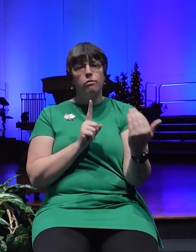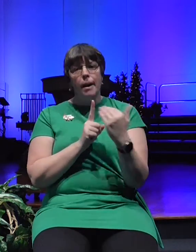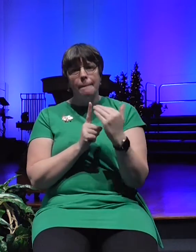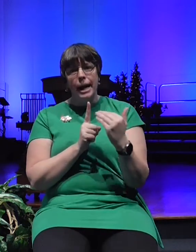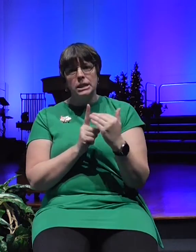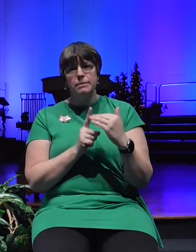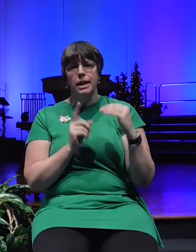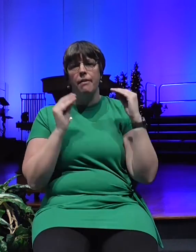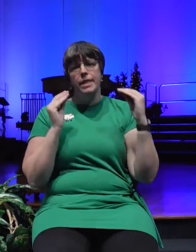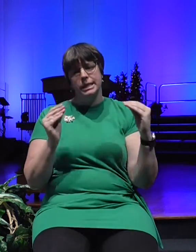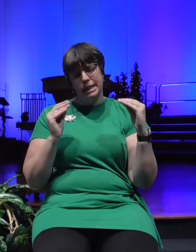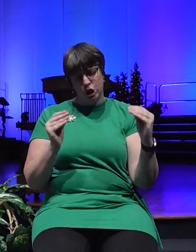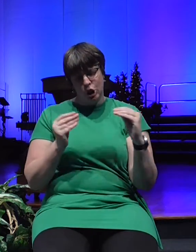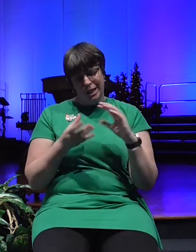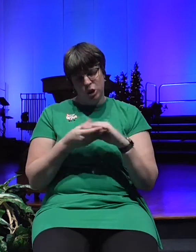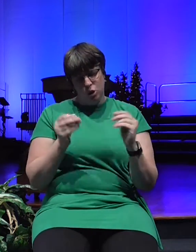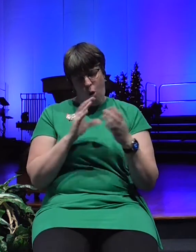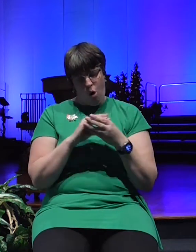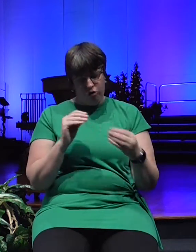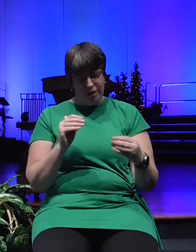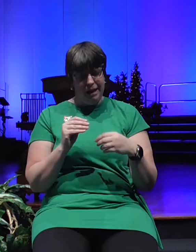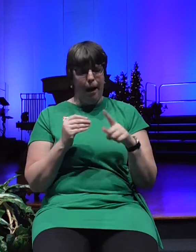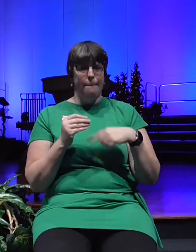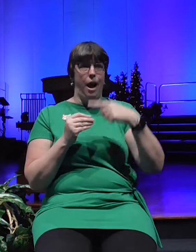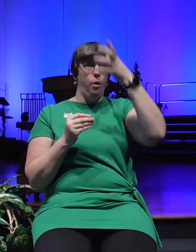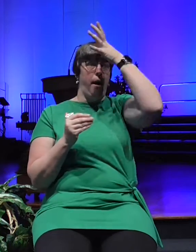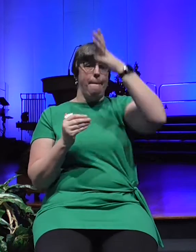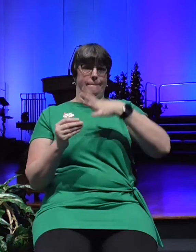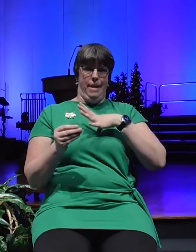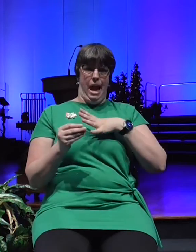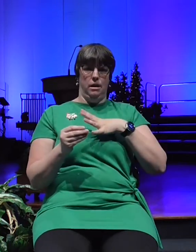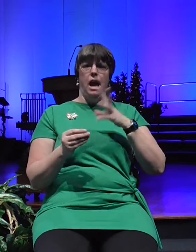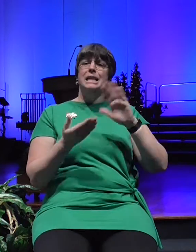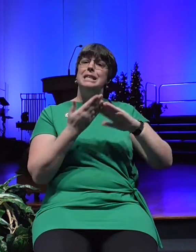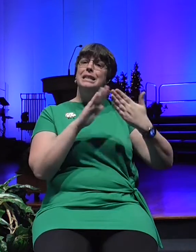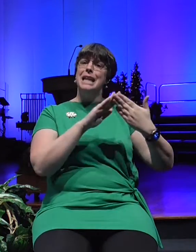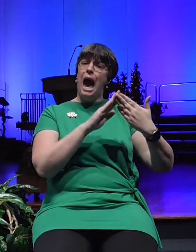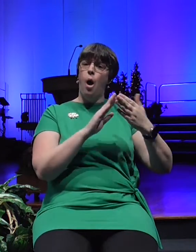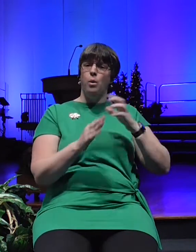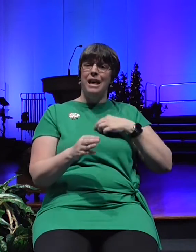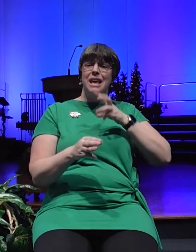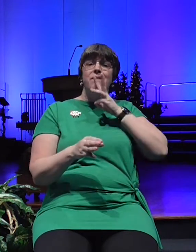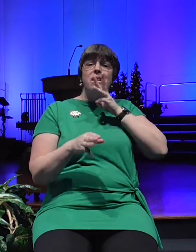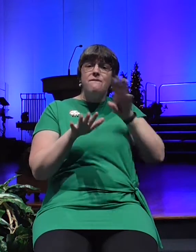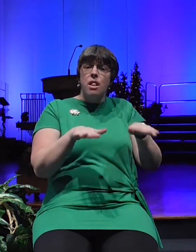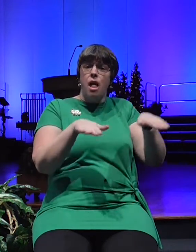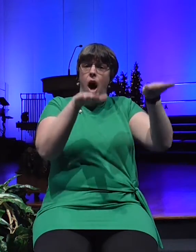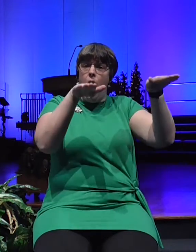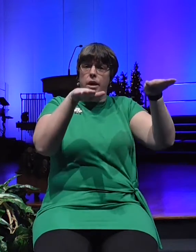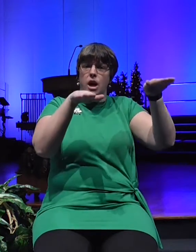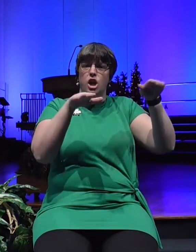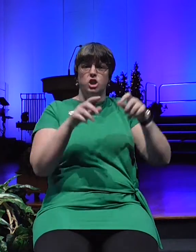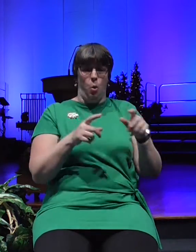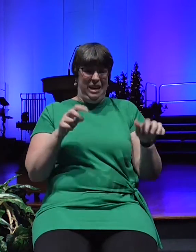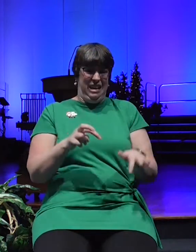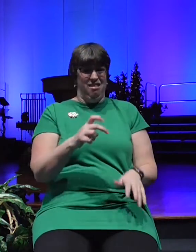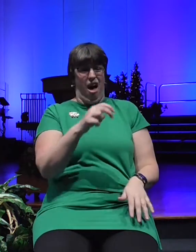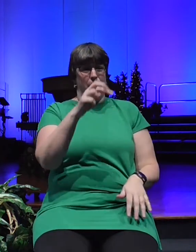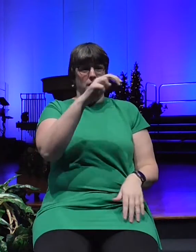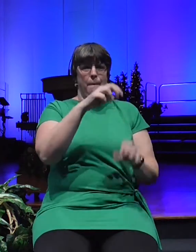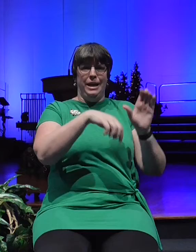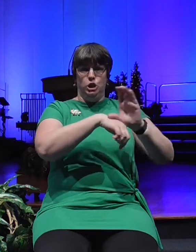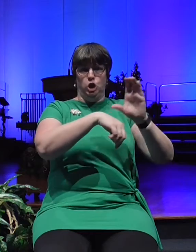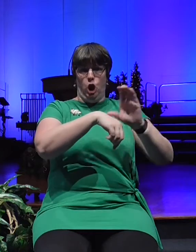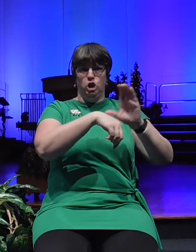wonderful teaching story about a man whose town is flooding. And so he climbs in his church to like the